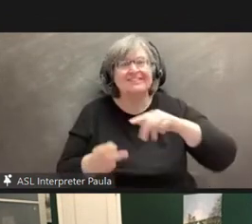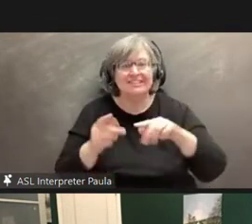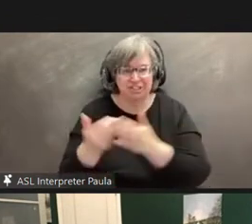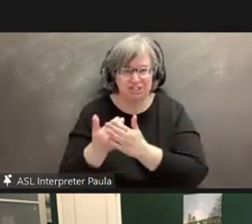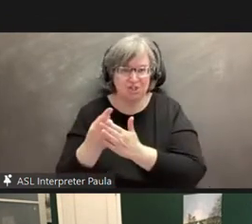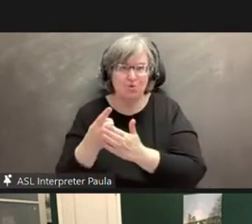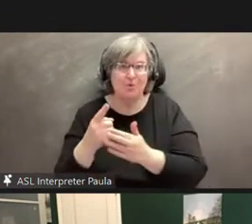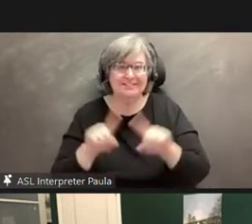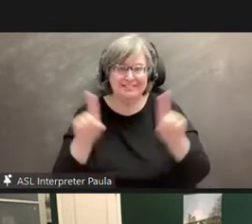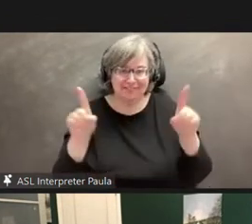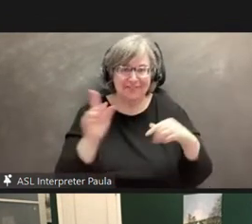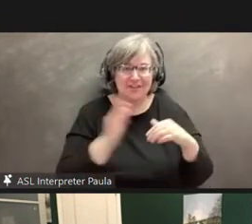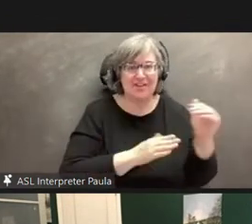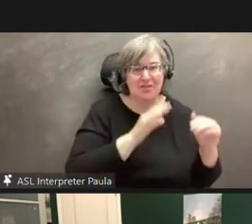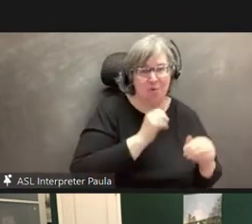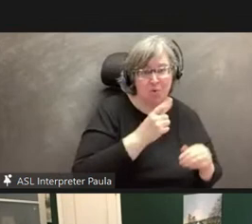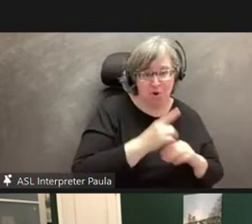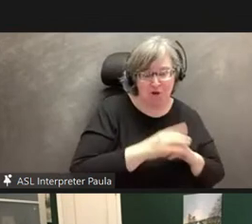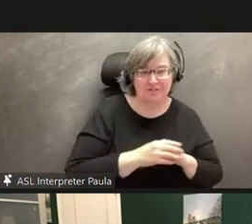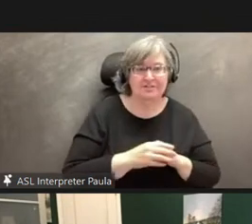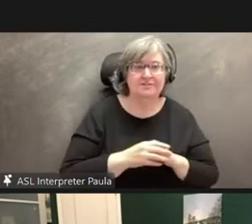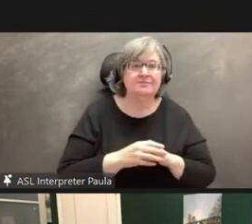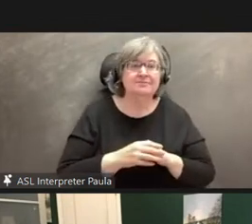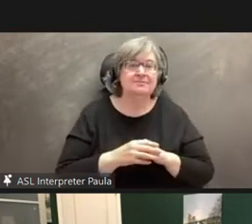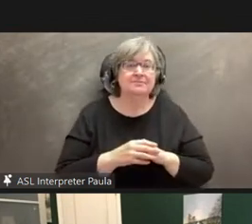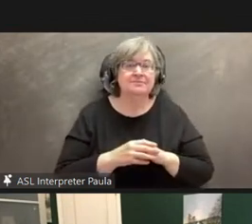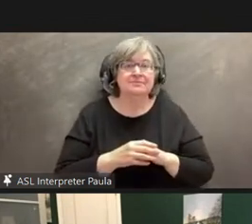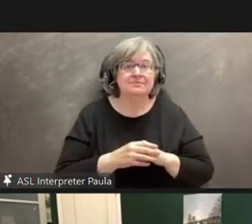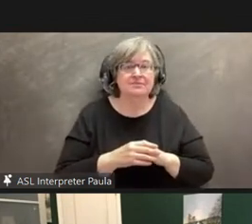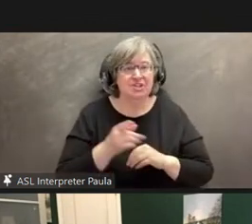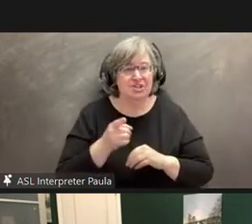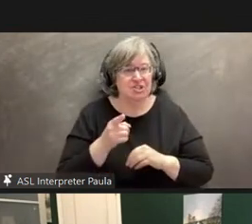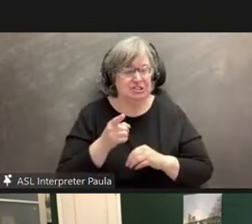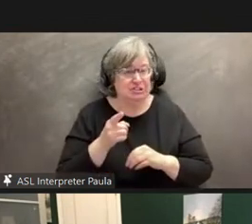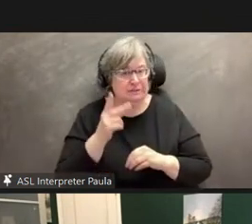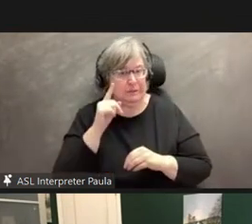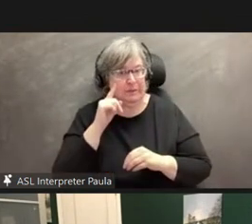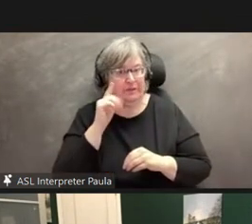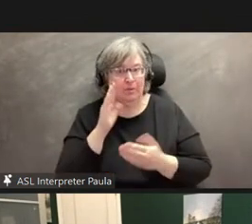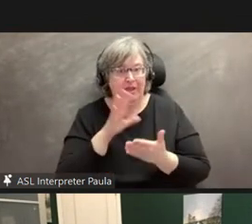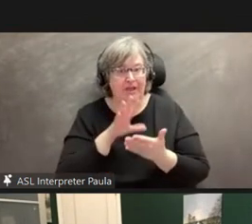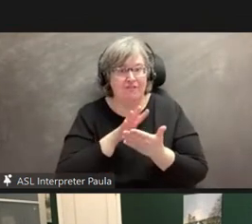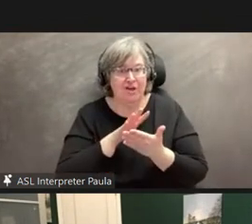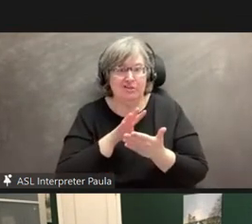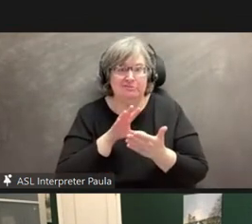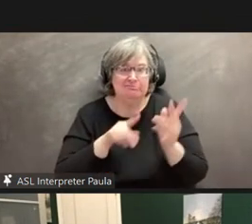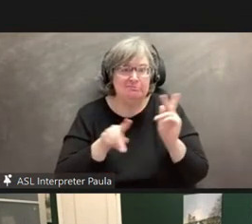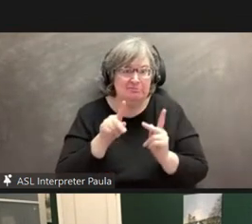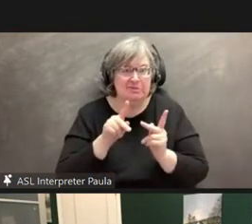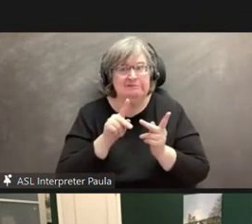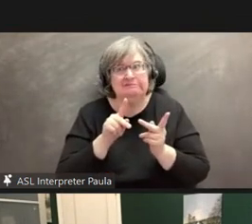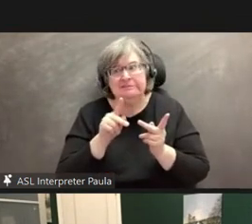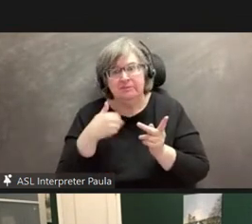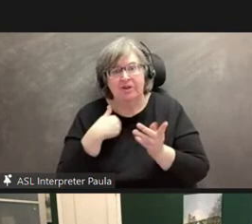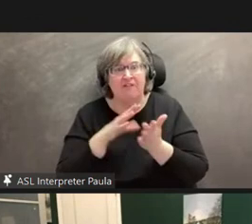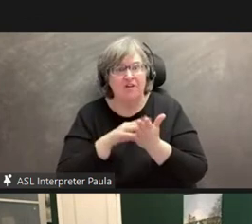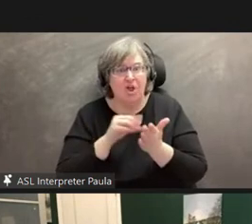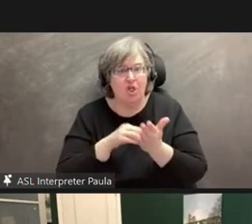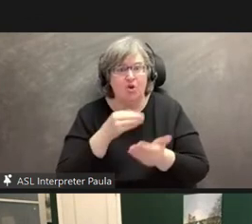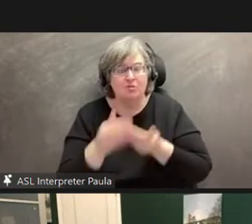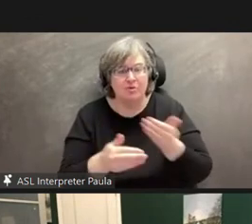They are. Do you foresee any a learning curve, I guess, with riders who maybe for 40 years might have